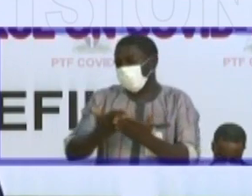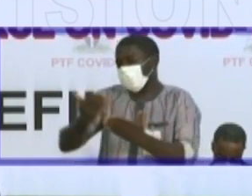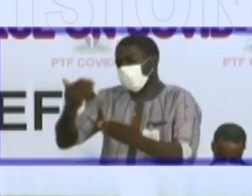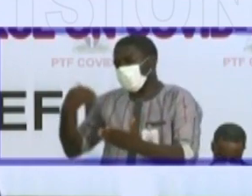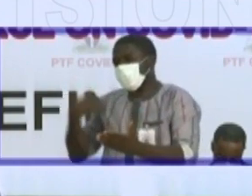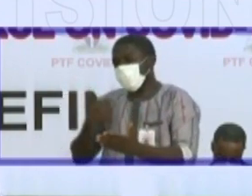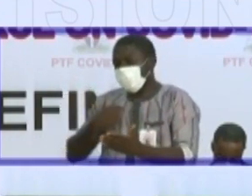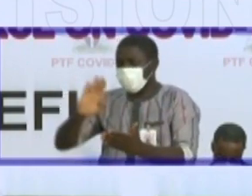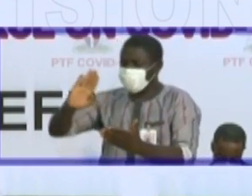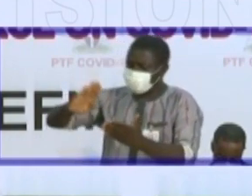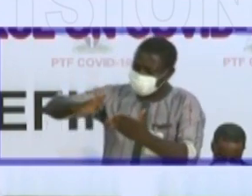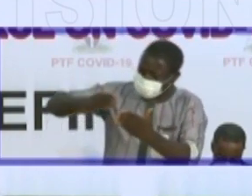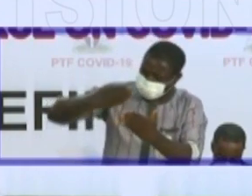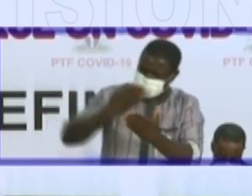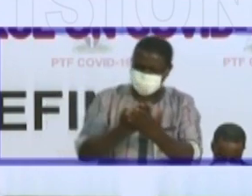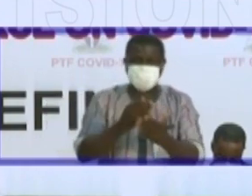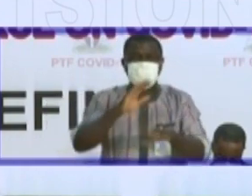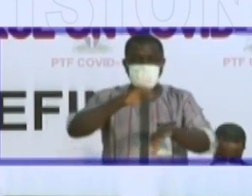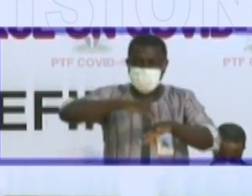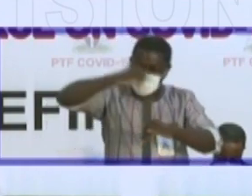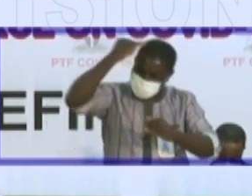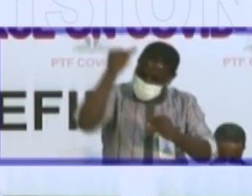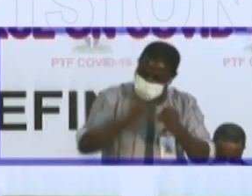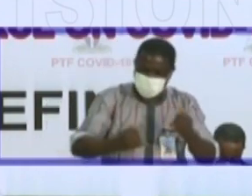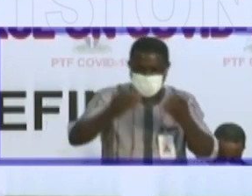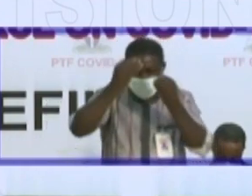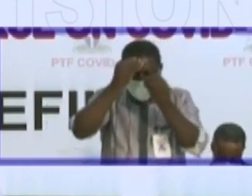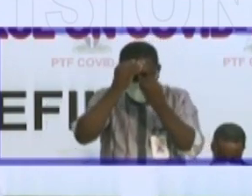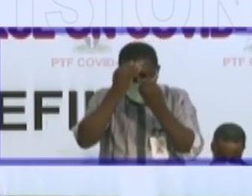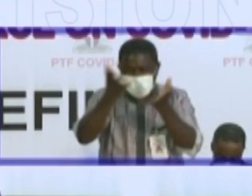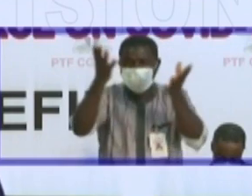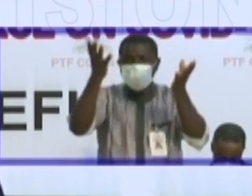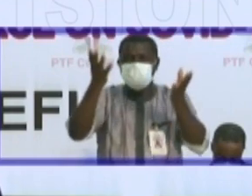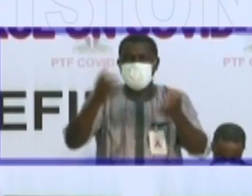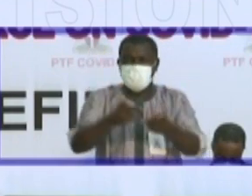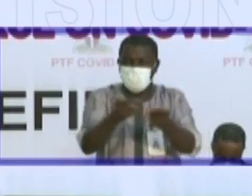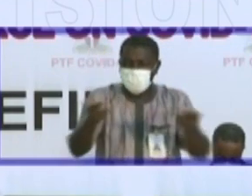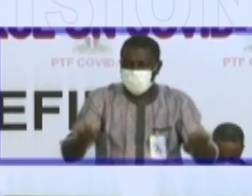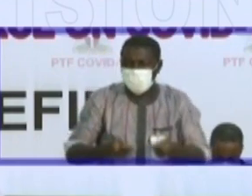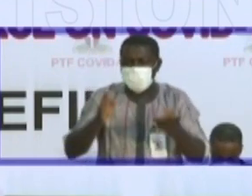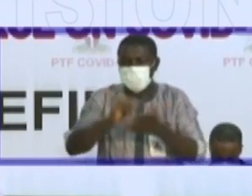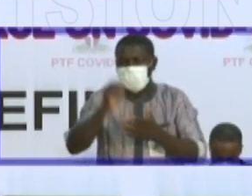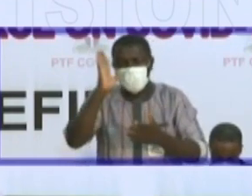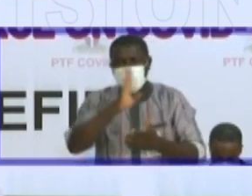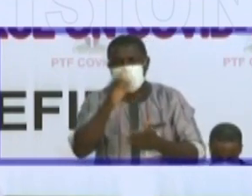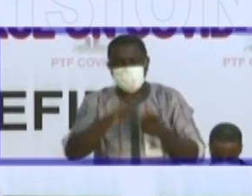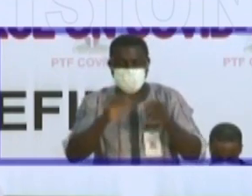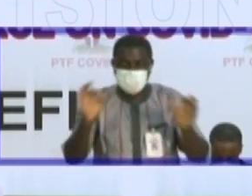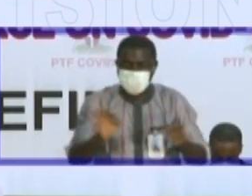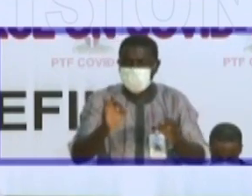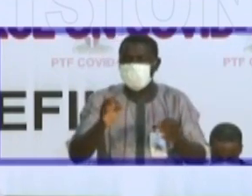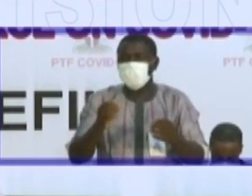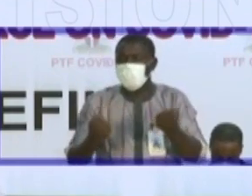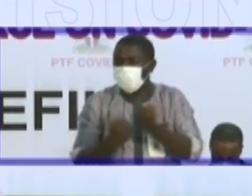informed position that would facilitate the kind of